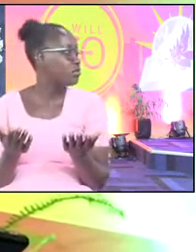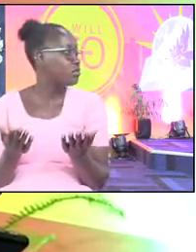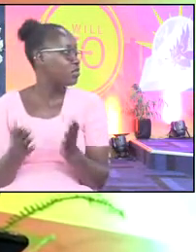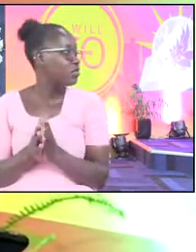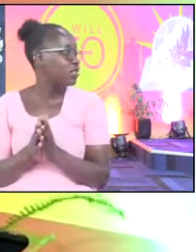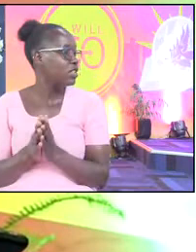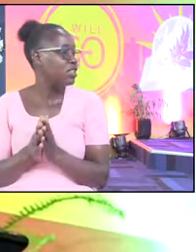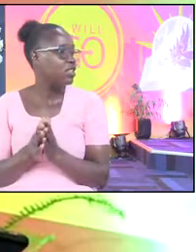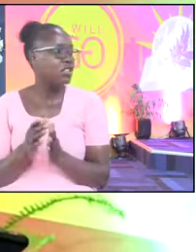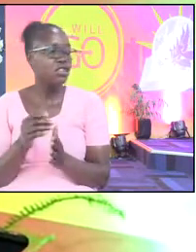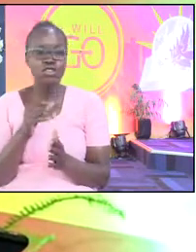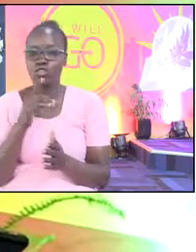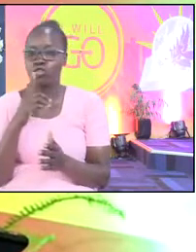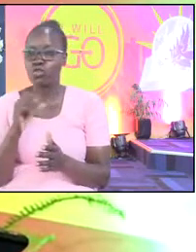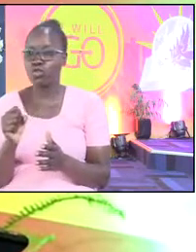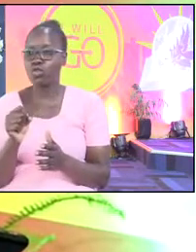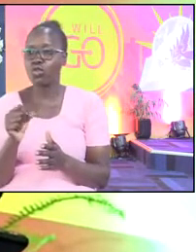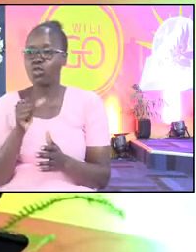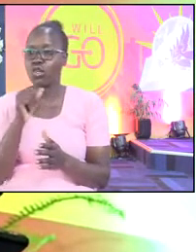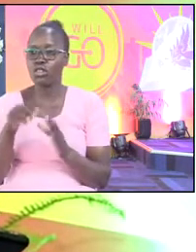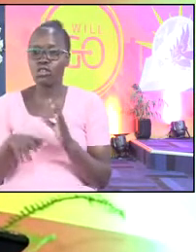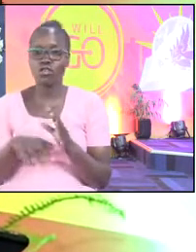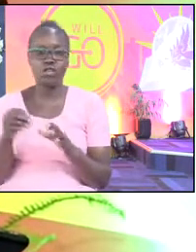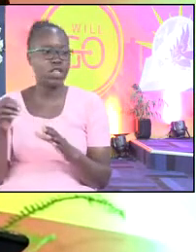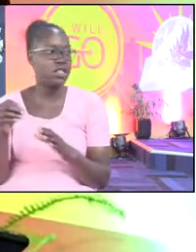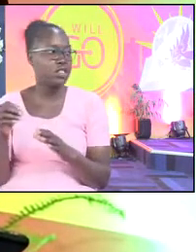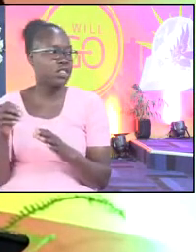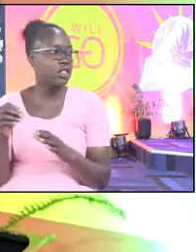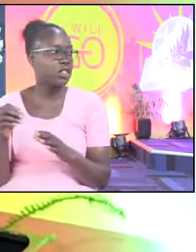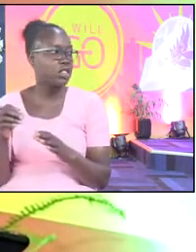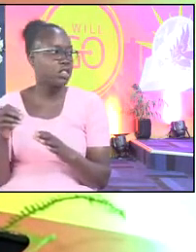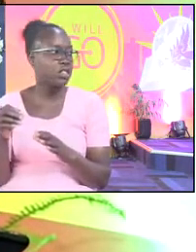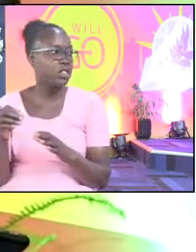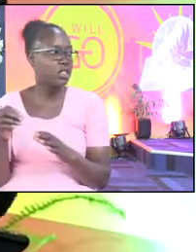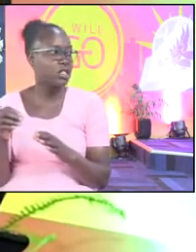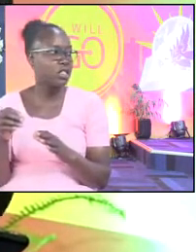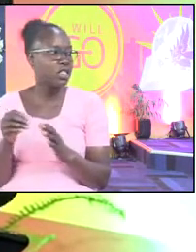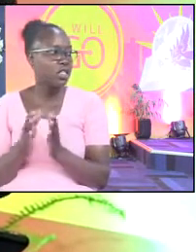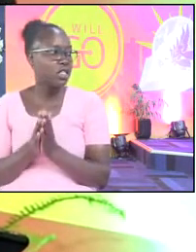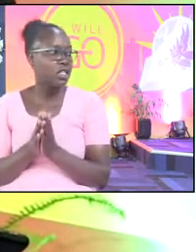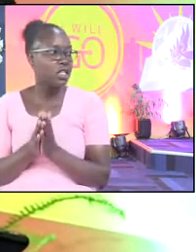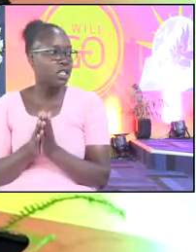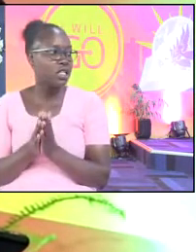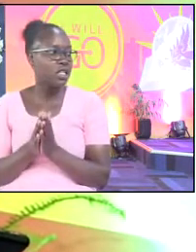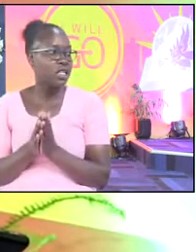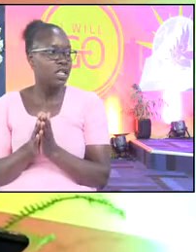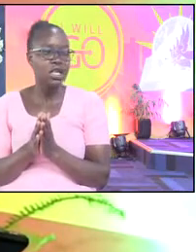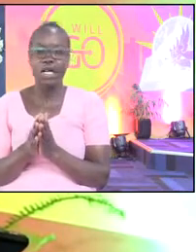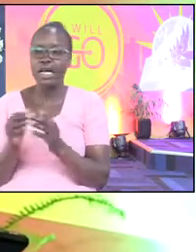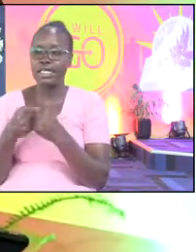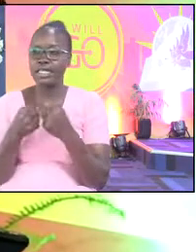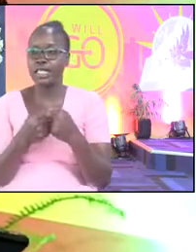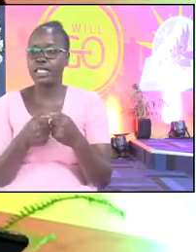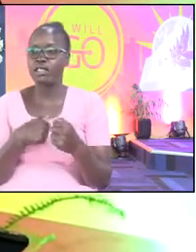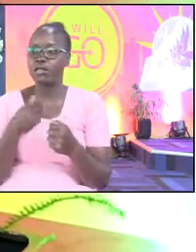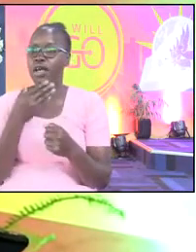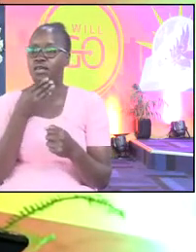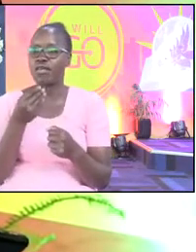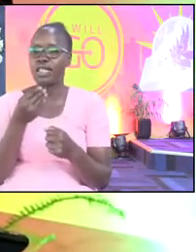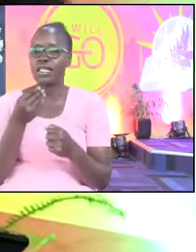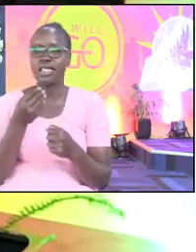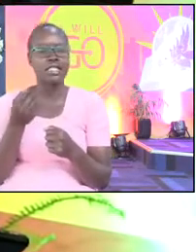So I do not fight her, I listen. And as I used to challenge my father, she will